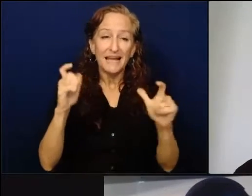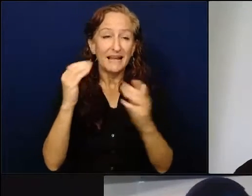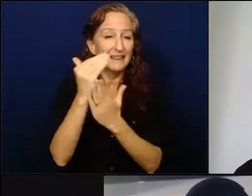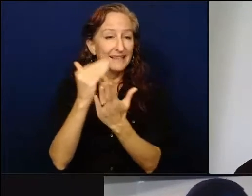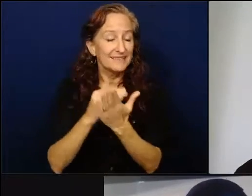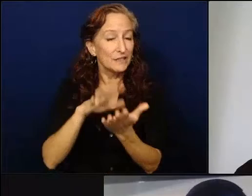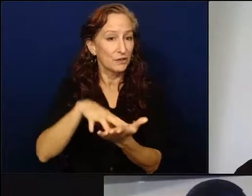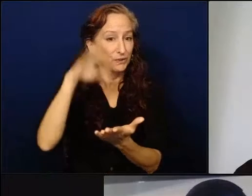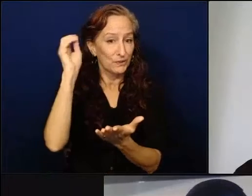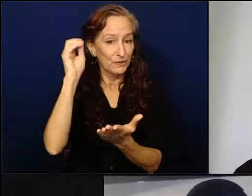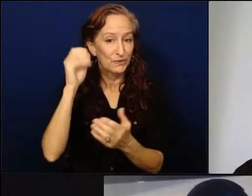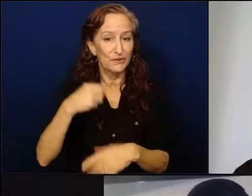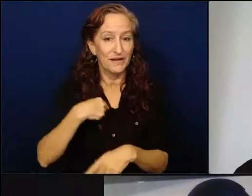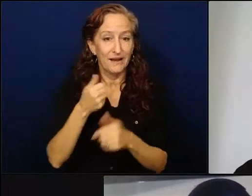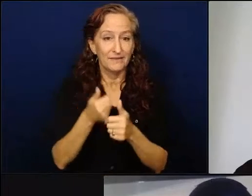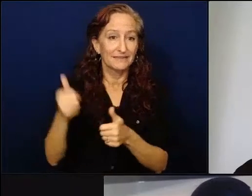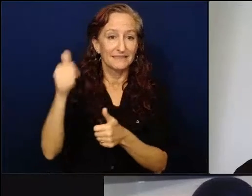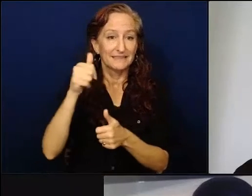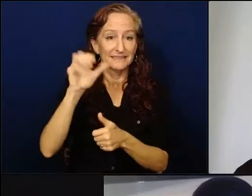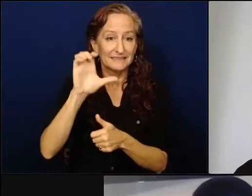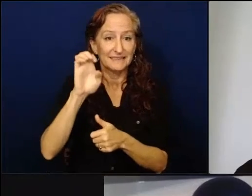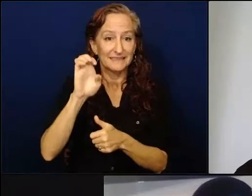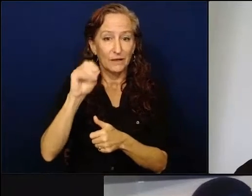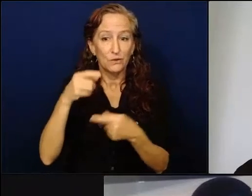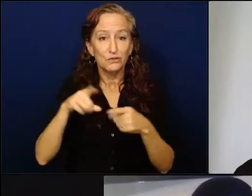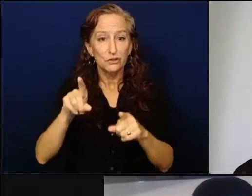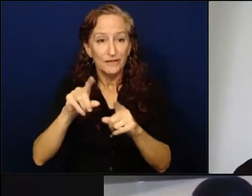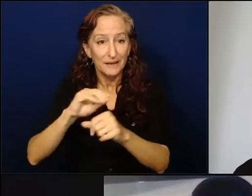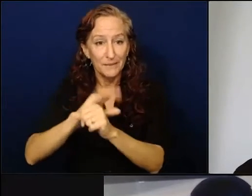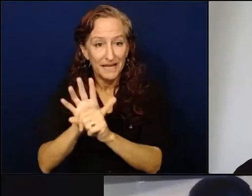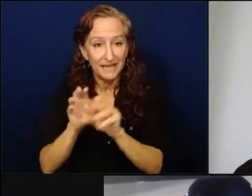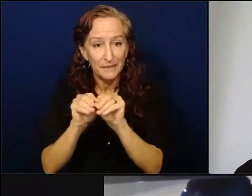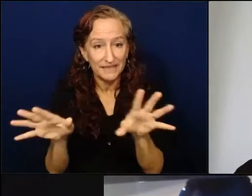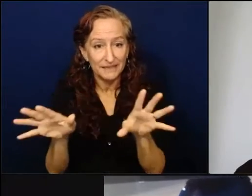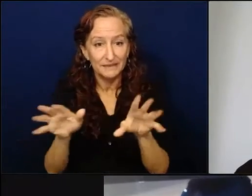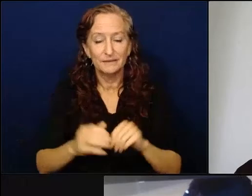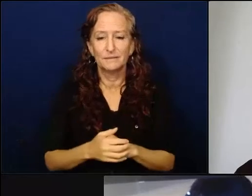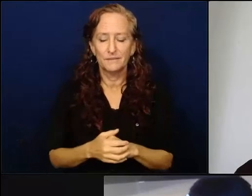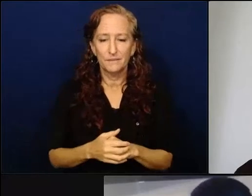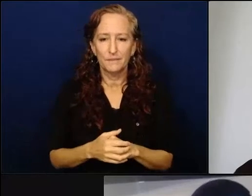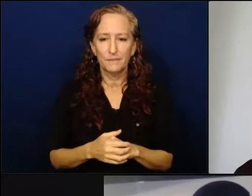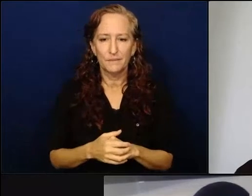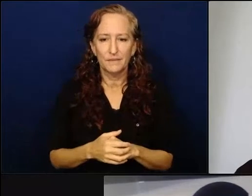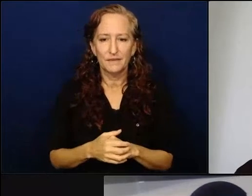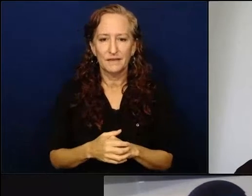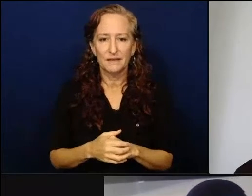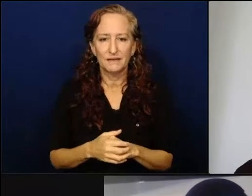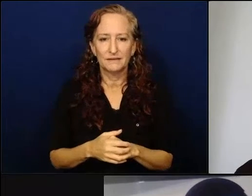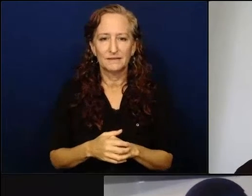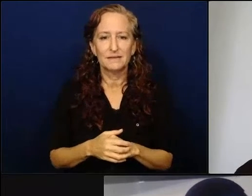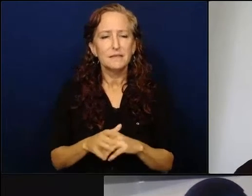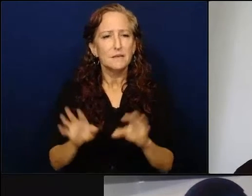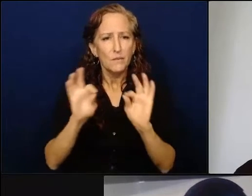I've learned as a CEO and during the pandemic is that it's very important to communicate